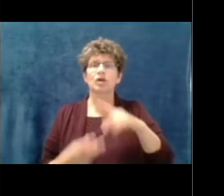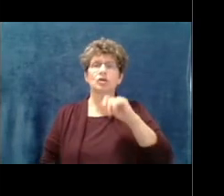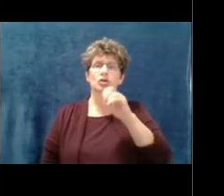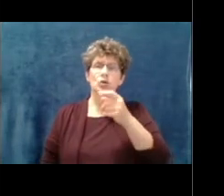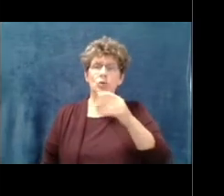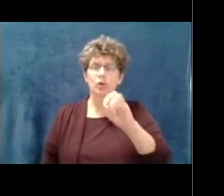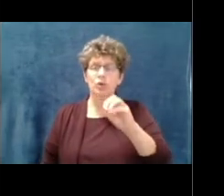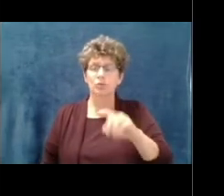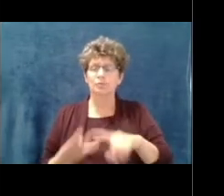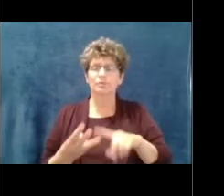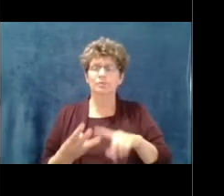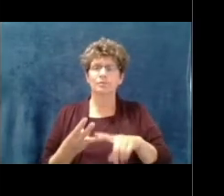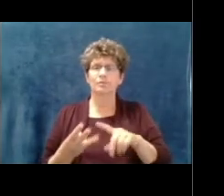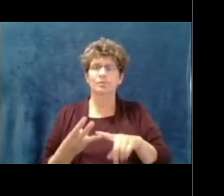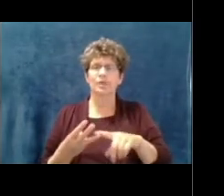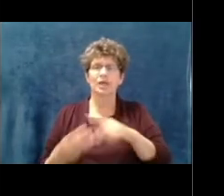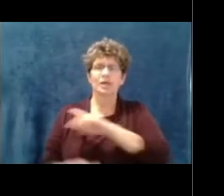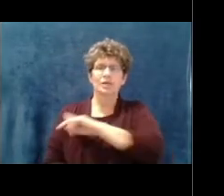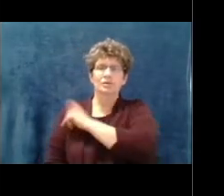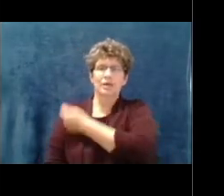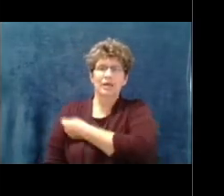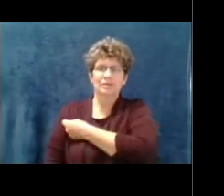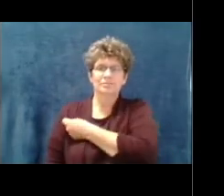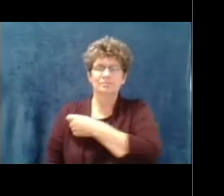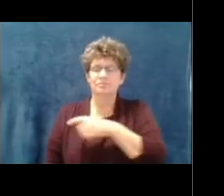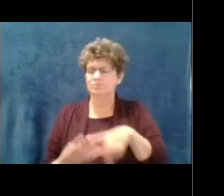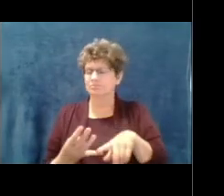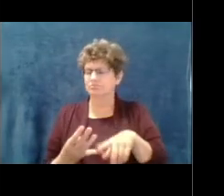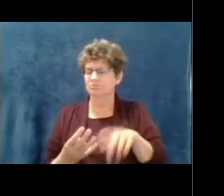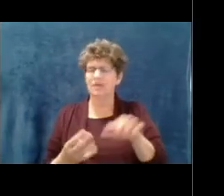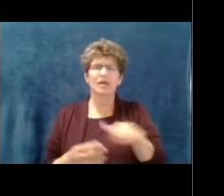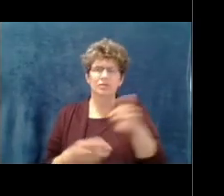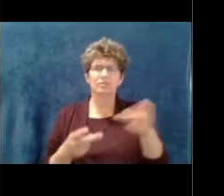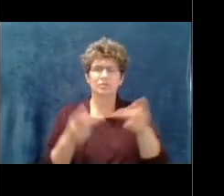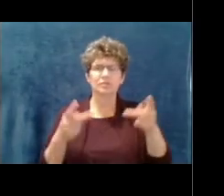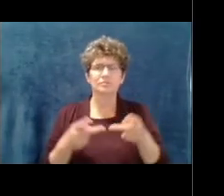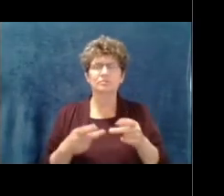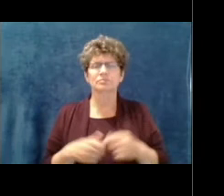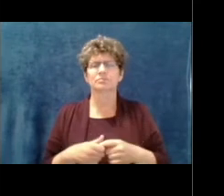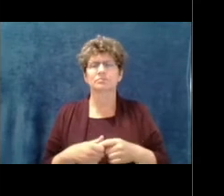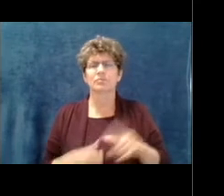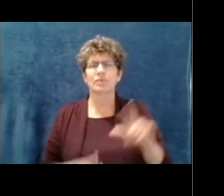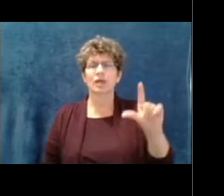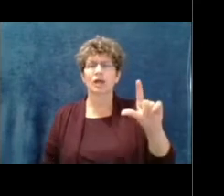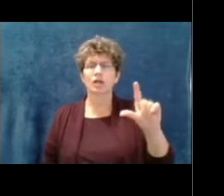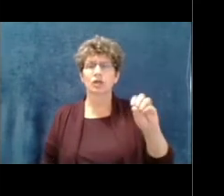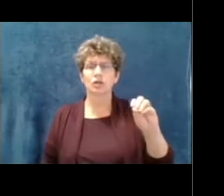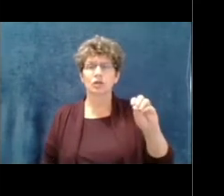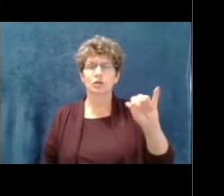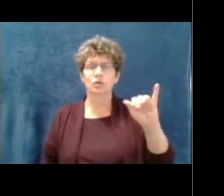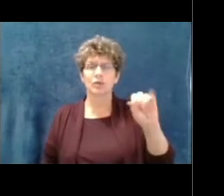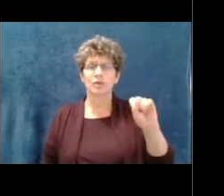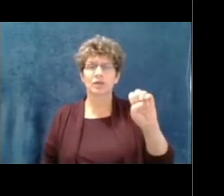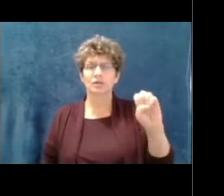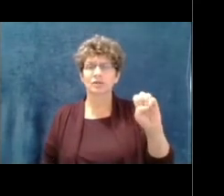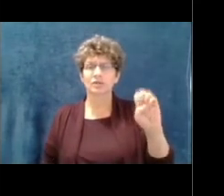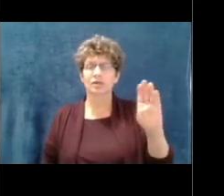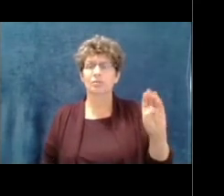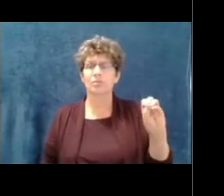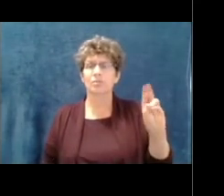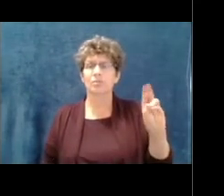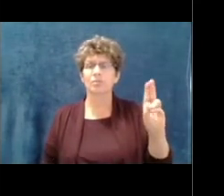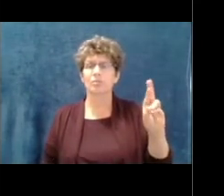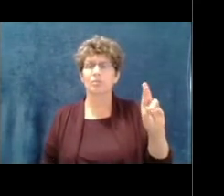was 88 when she made this thing. Pretty incredible accomplishment, isn't it? It sold for